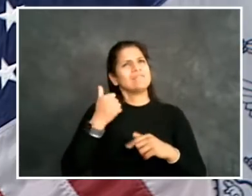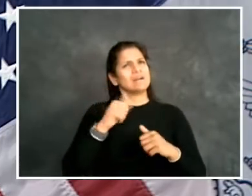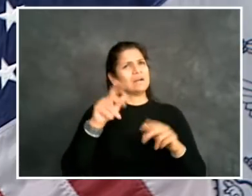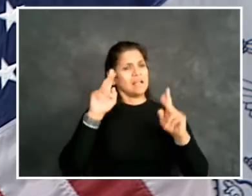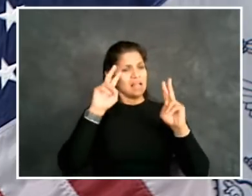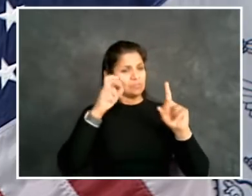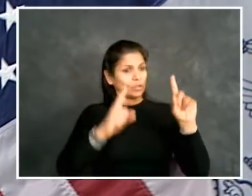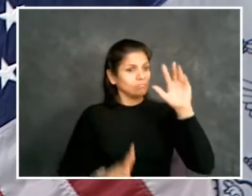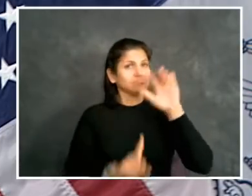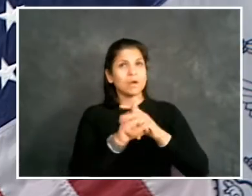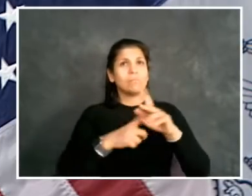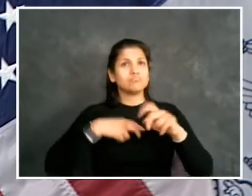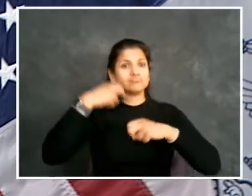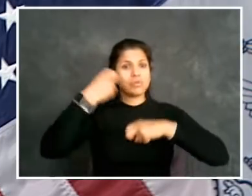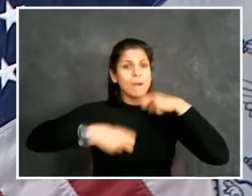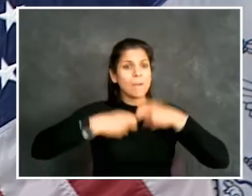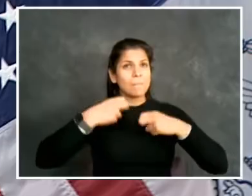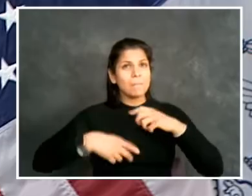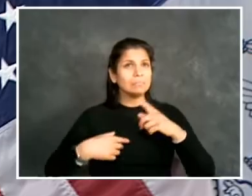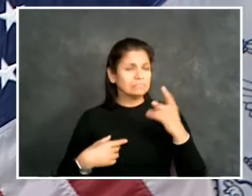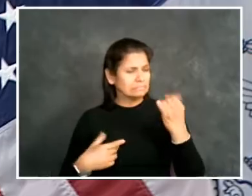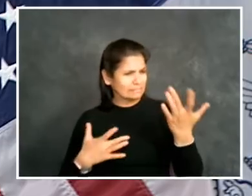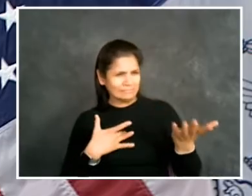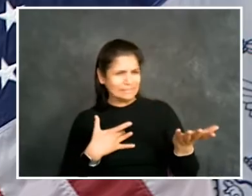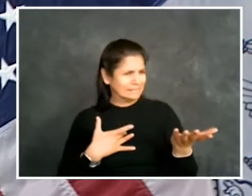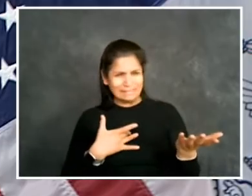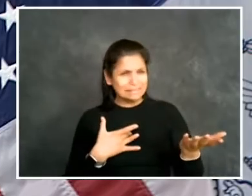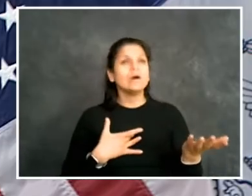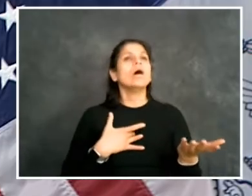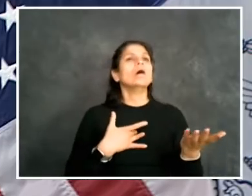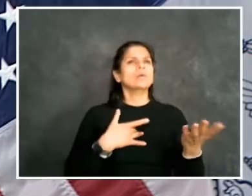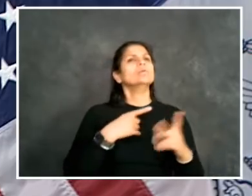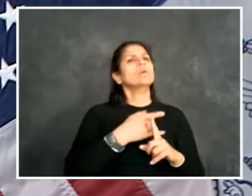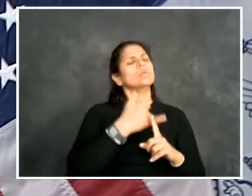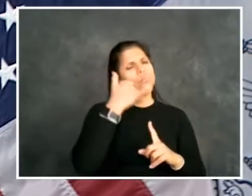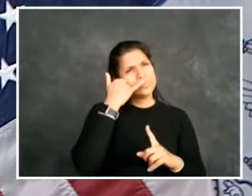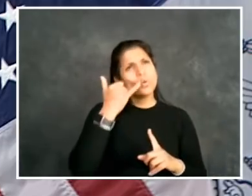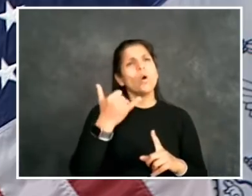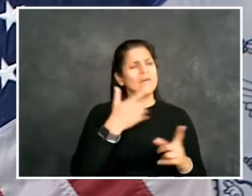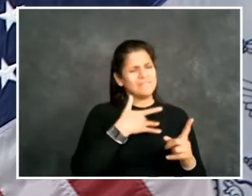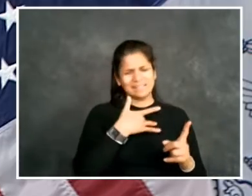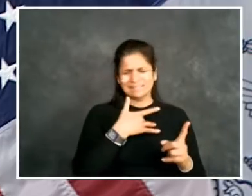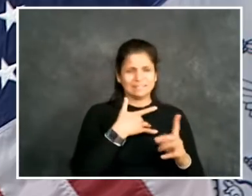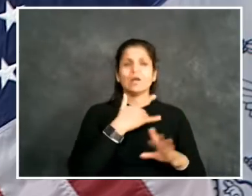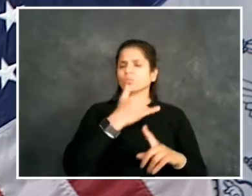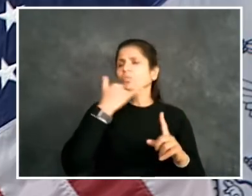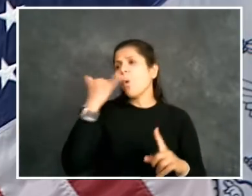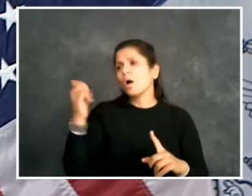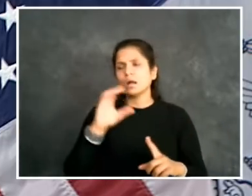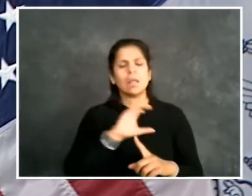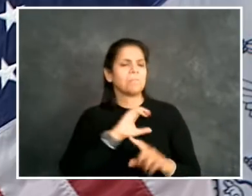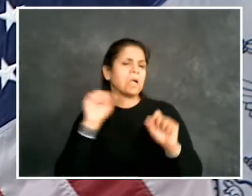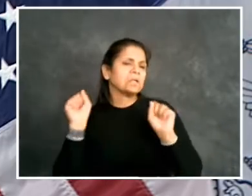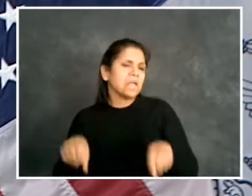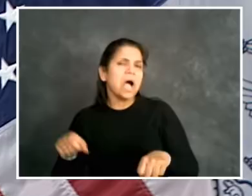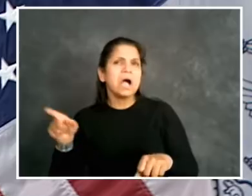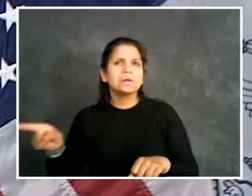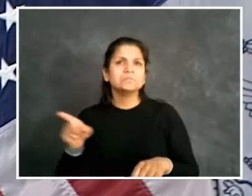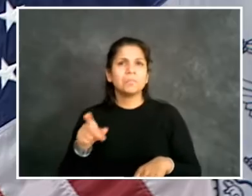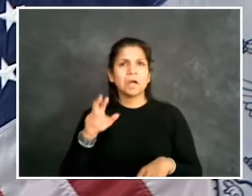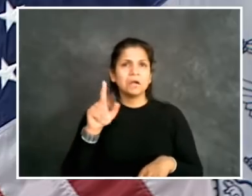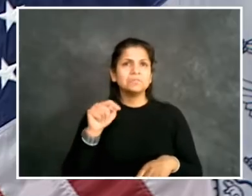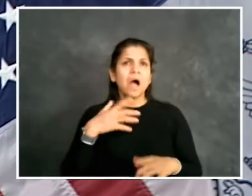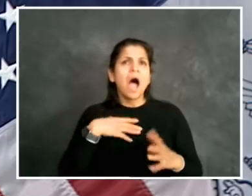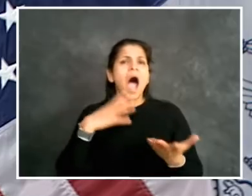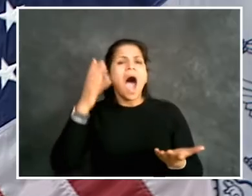home had something break down and they couldn't deal with the situation, and you're talking about, the deceased,